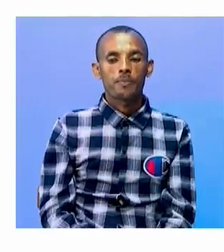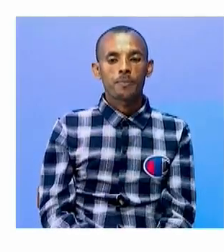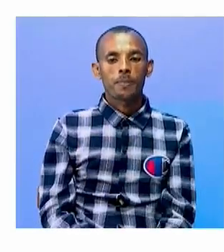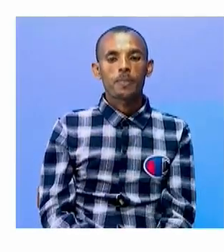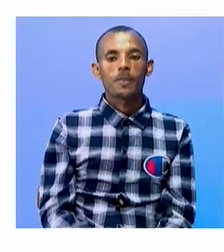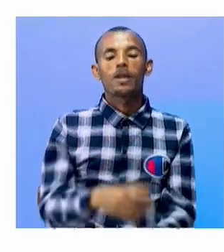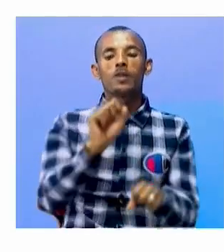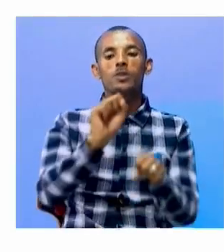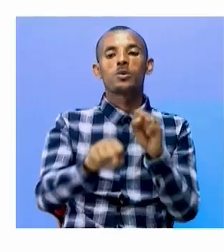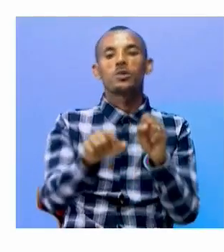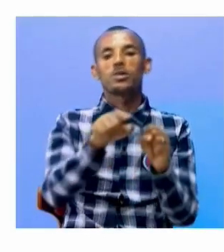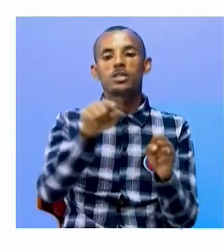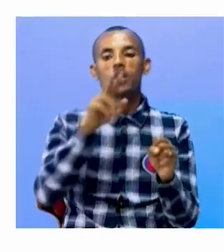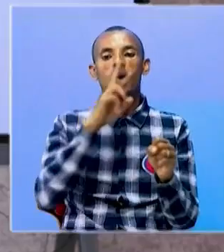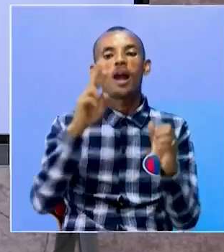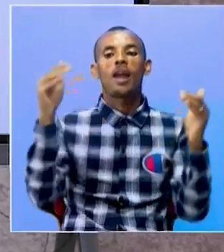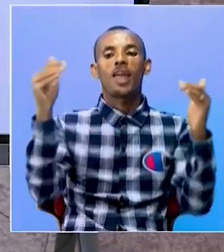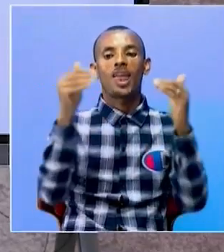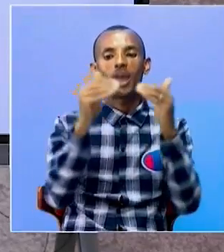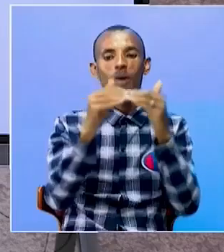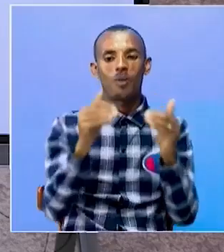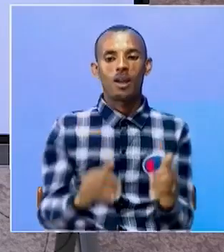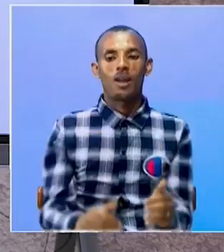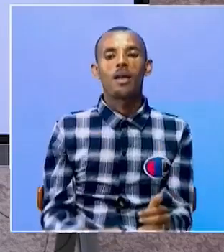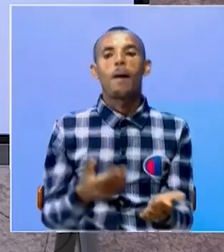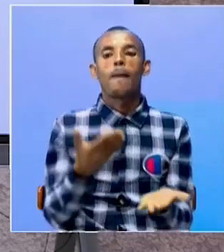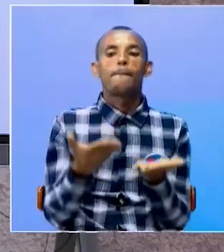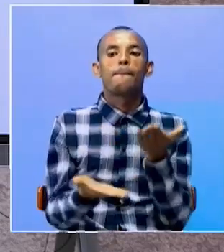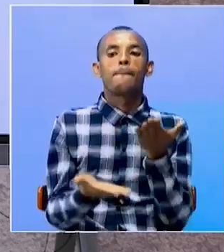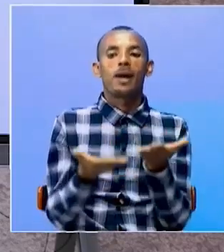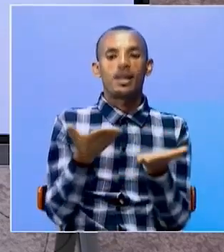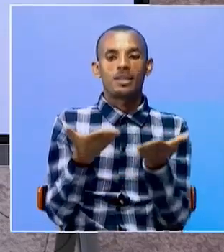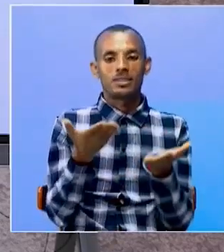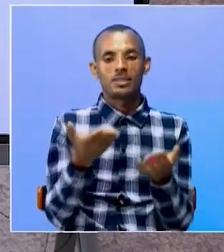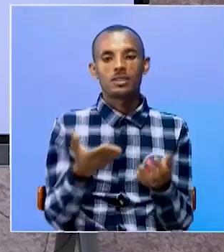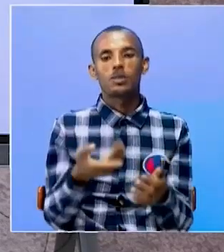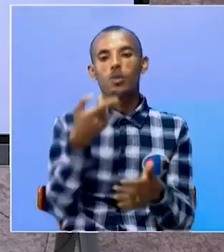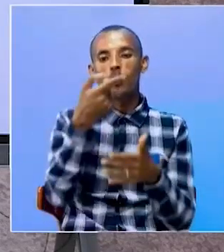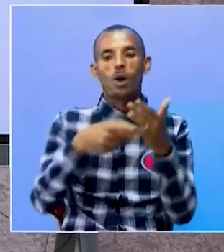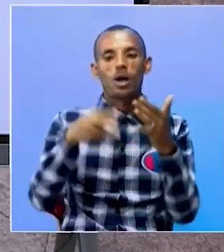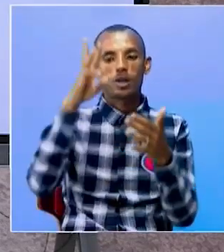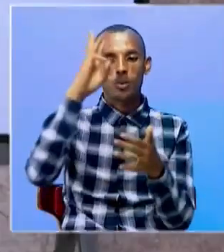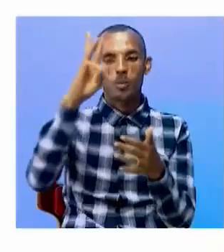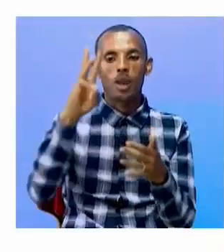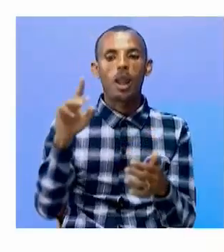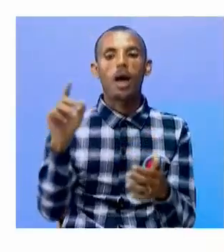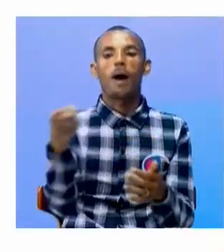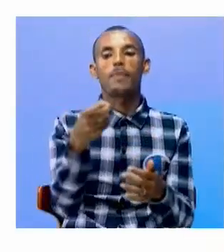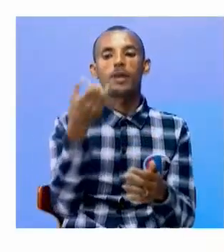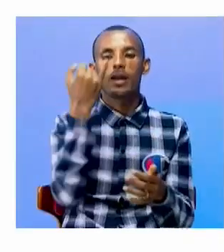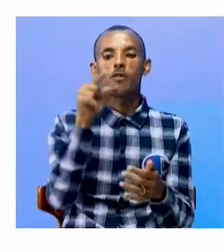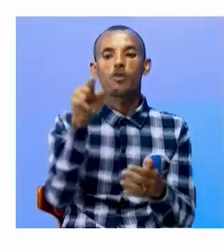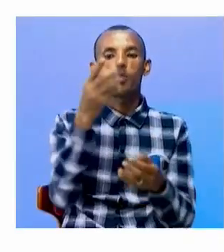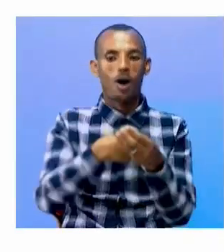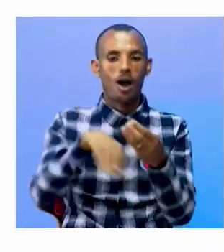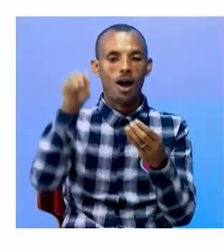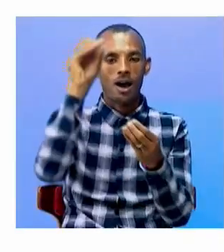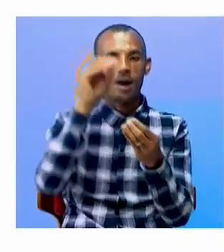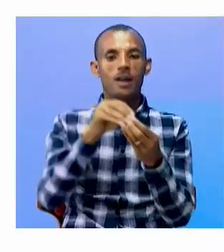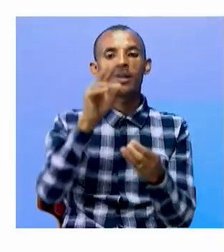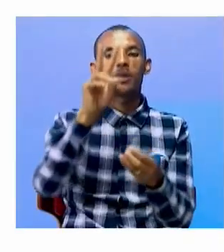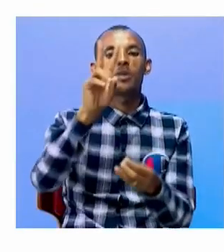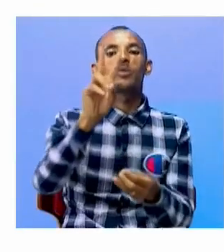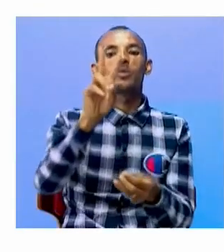So they are equal. It's remain balanced here. What would happen if you add